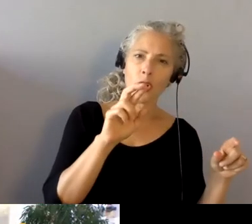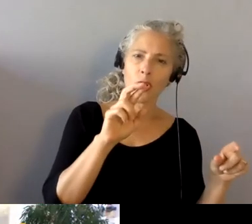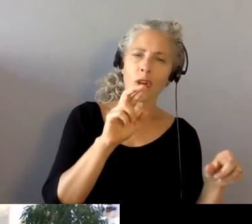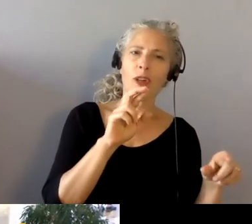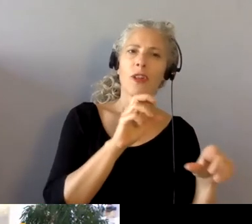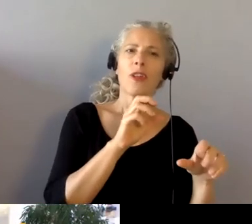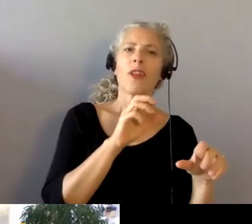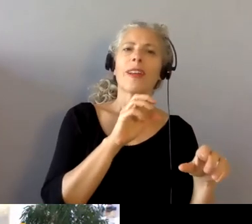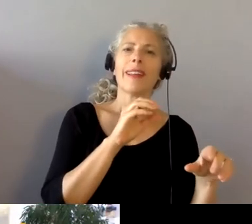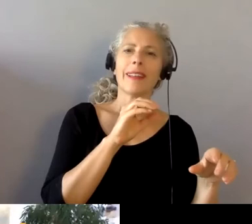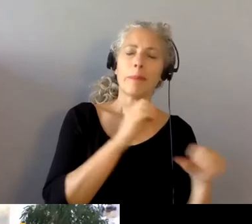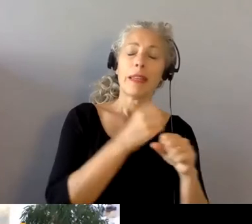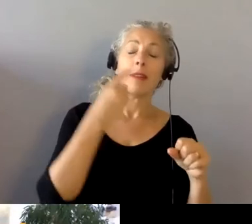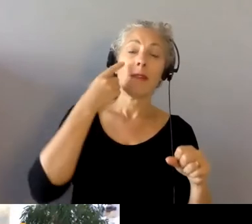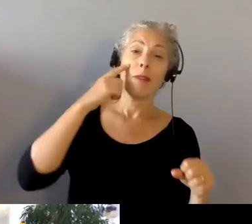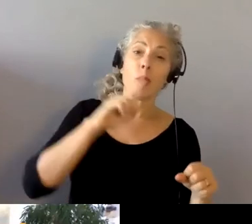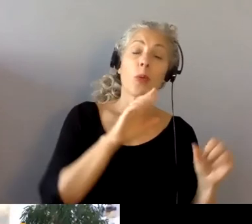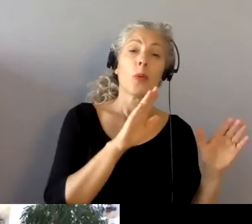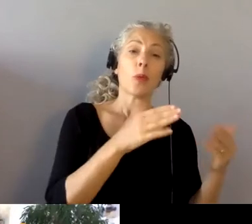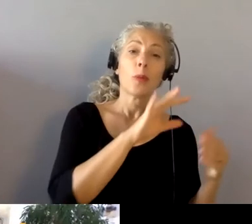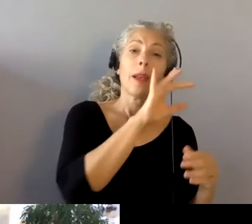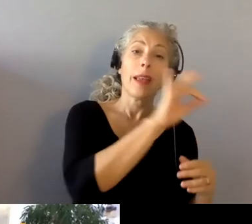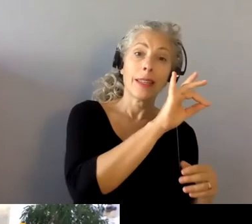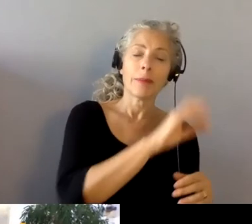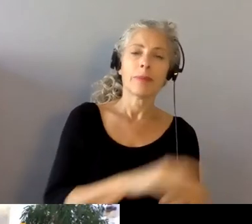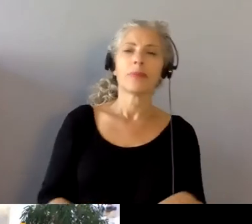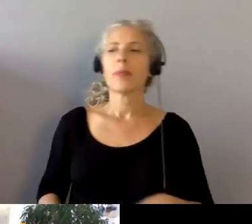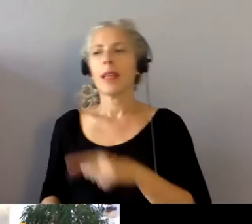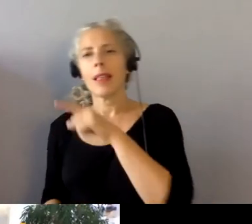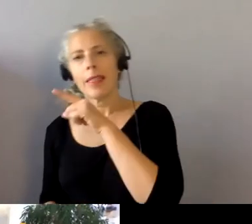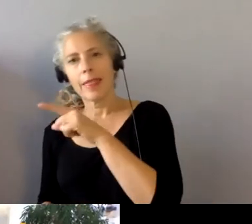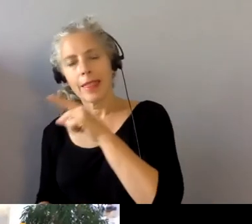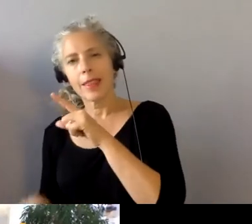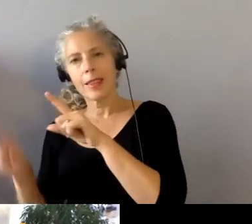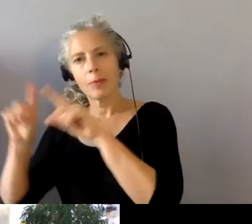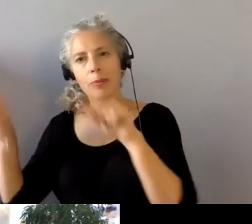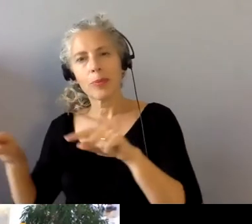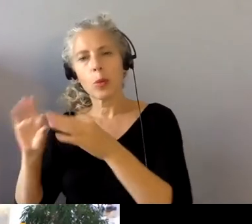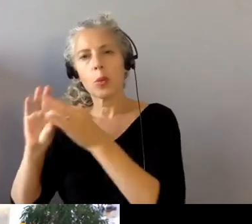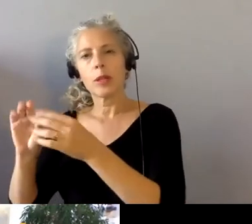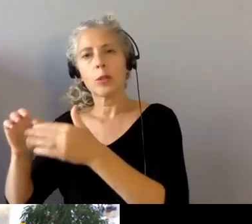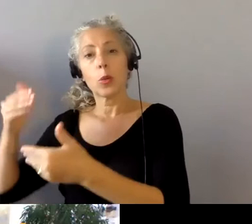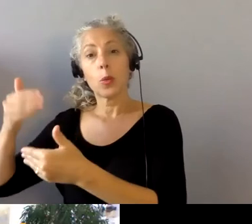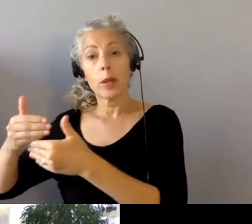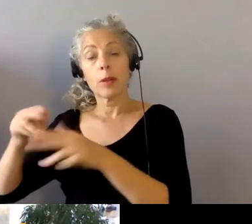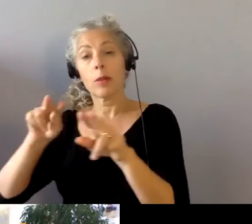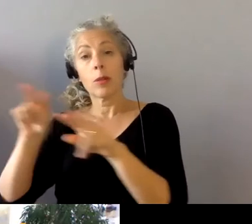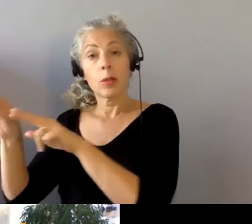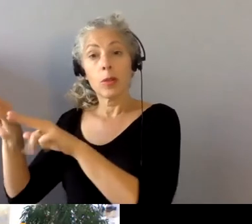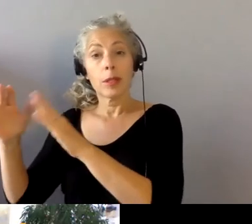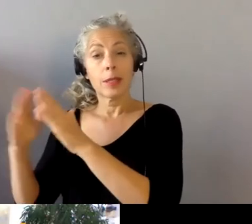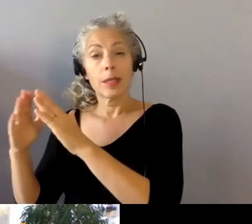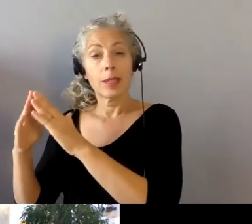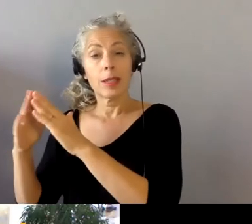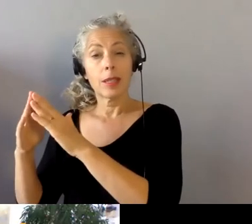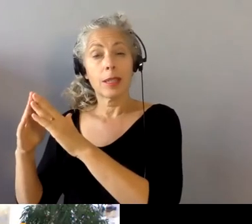is what it was called at the time, and then at the Whitney in relationship to the window looking out over the city and dealing with